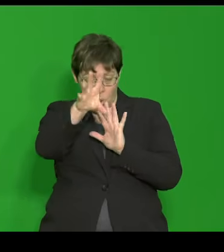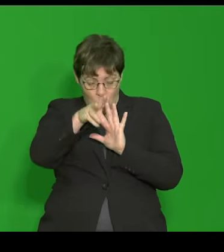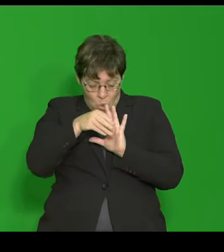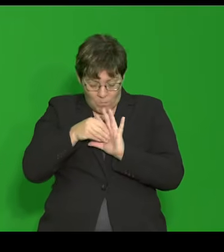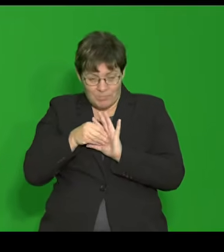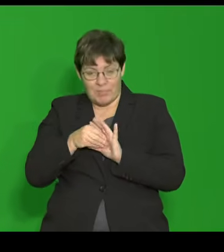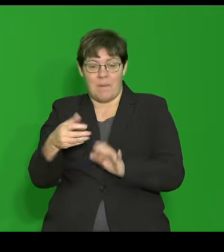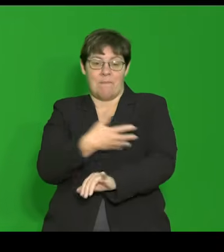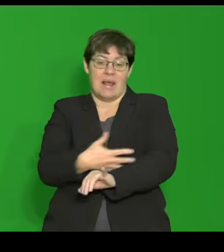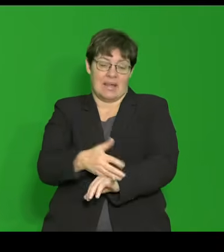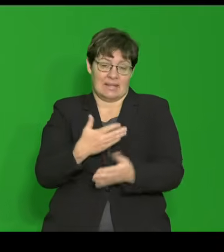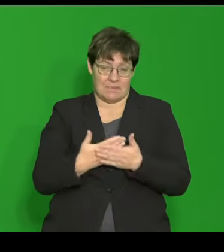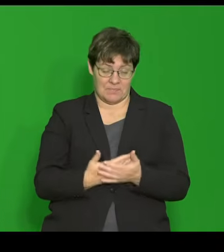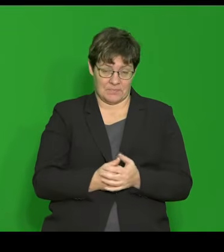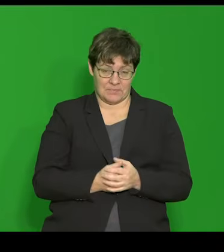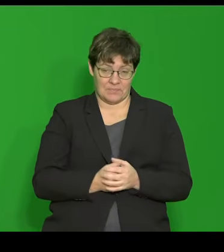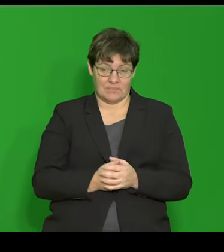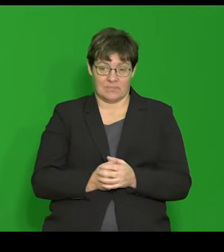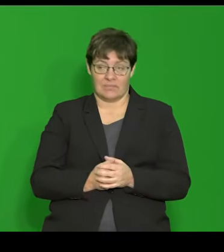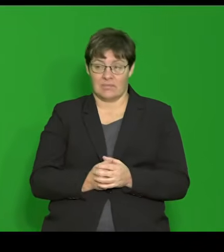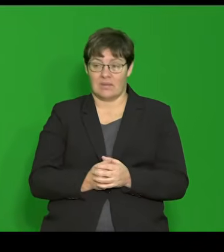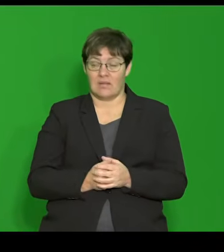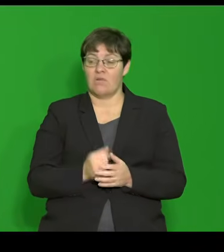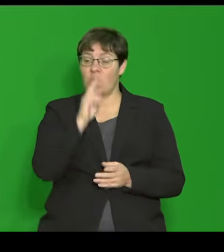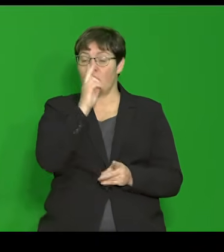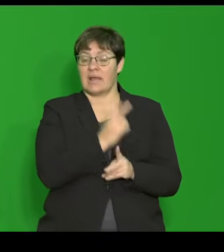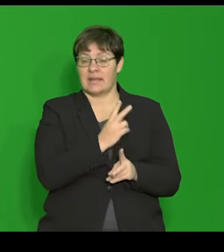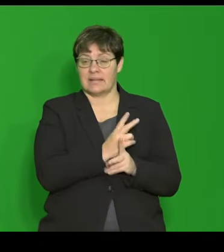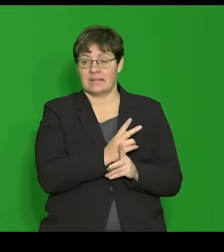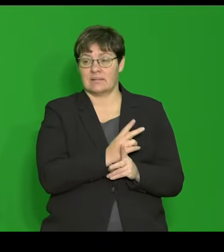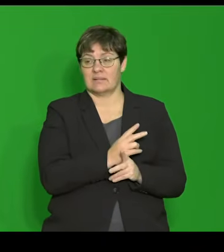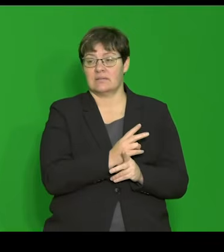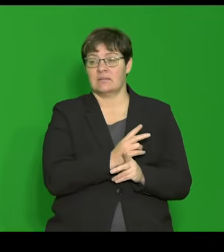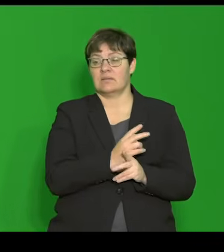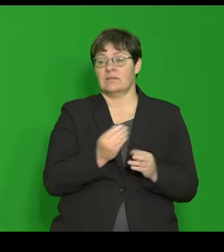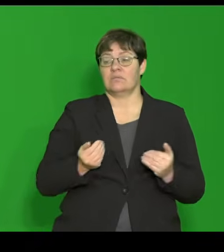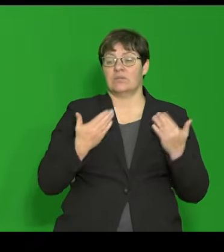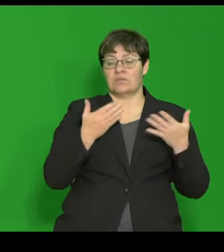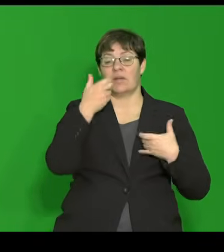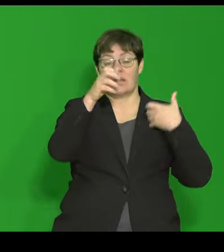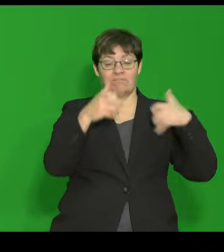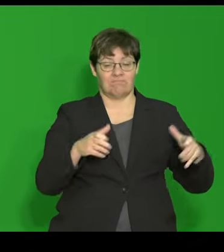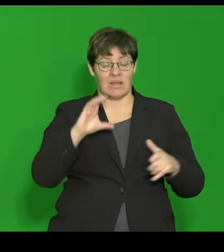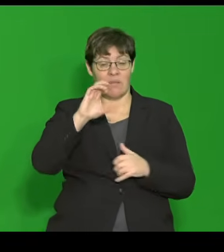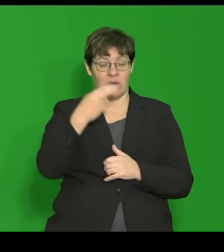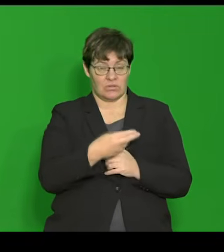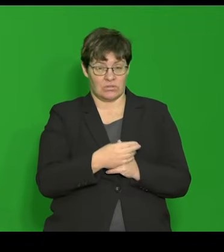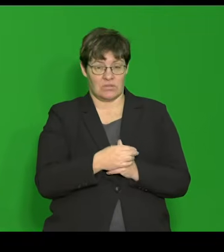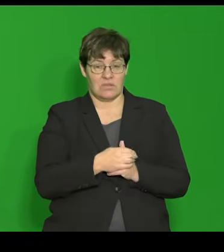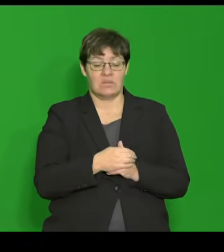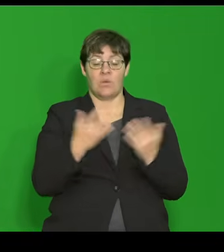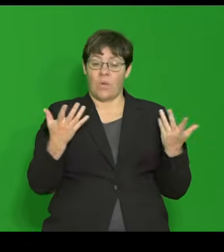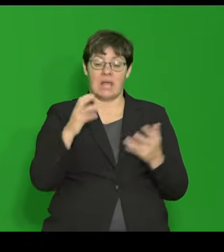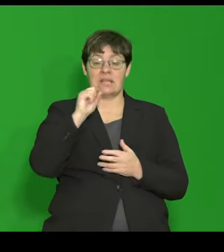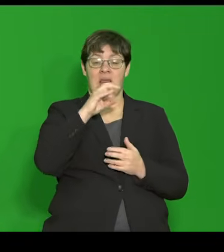absorbed into the bloodstream. Okay, so if we were to look at that again, the enzymes produced that break down carbohydrates are in